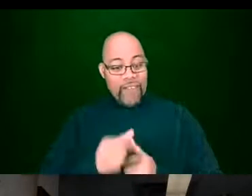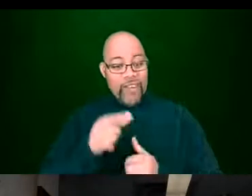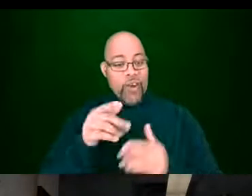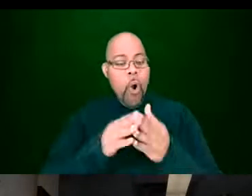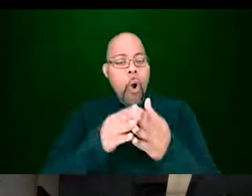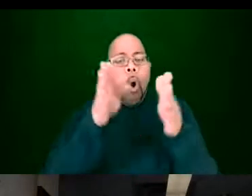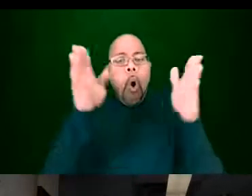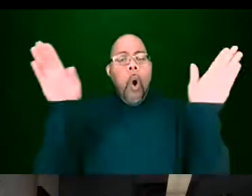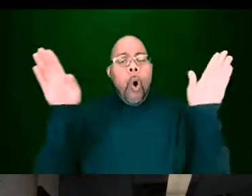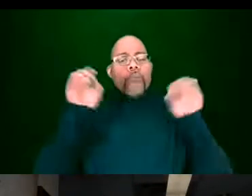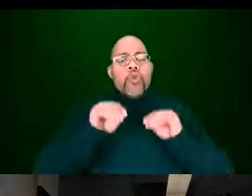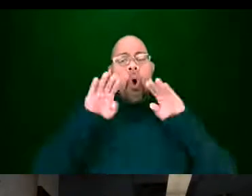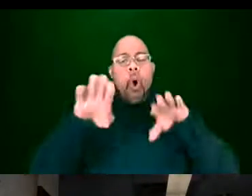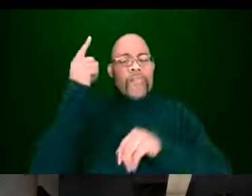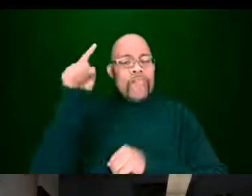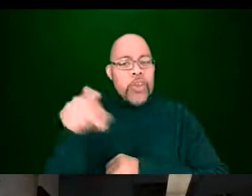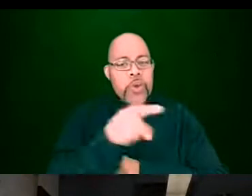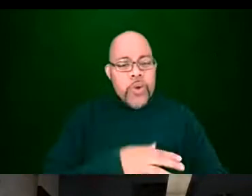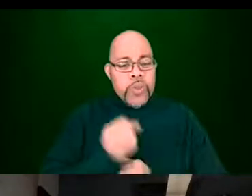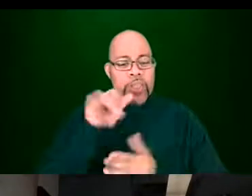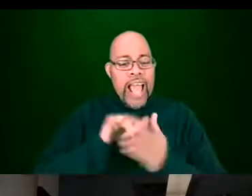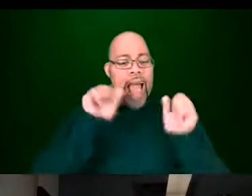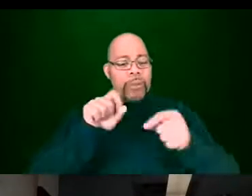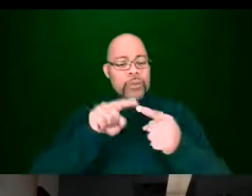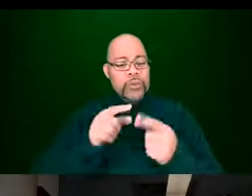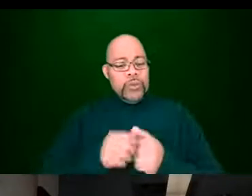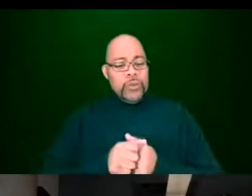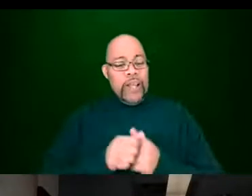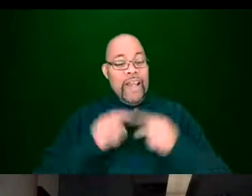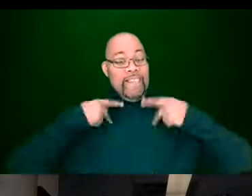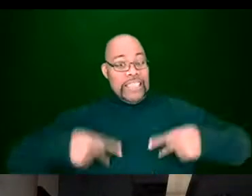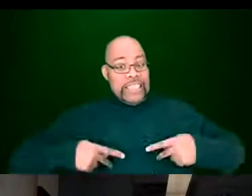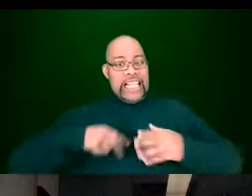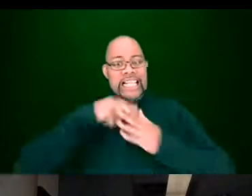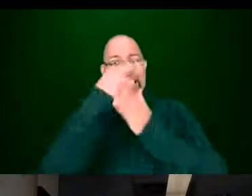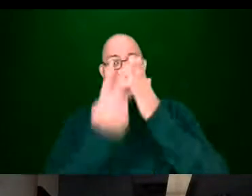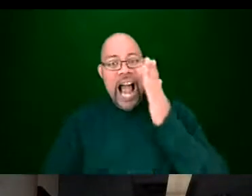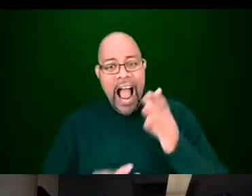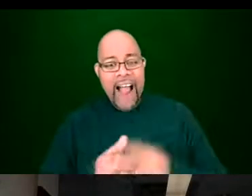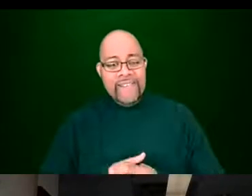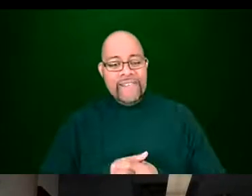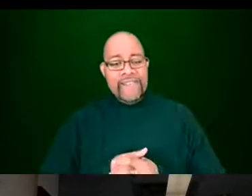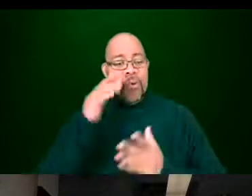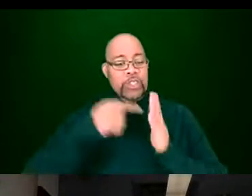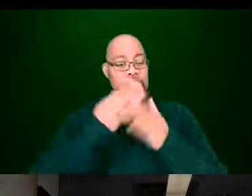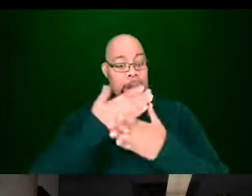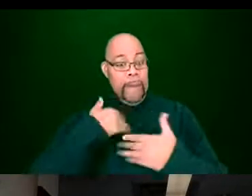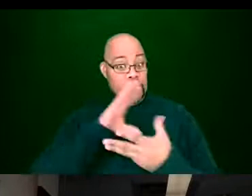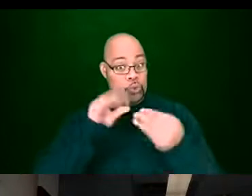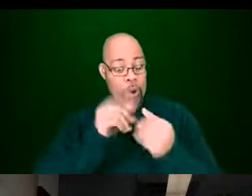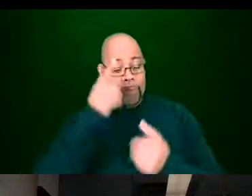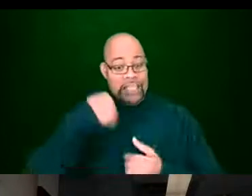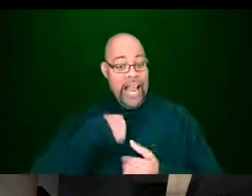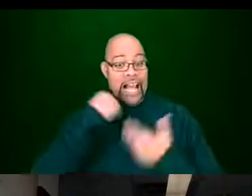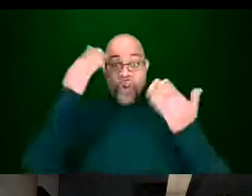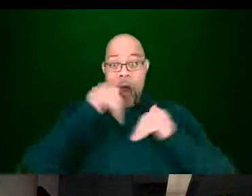opens up the ocean for you. So you're able to physically dive in. I'm going to share my story because I didn't